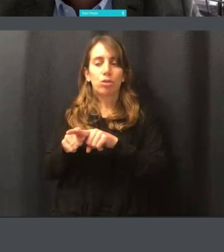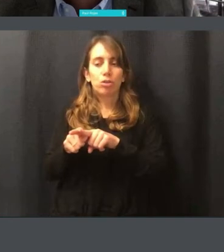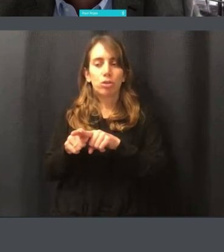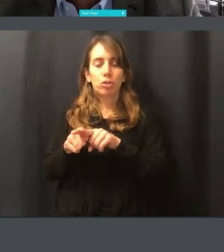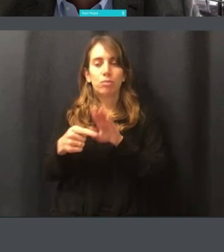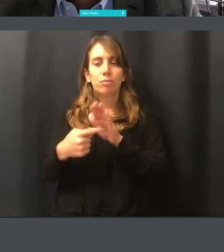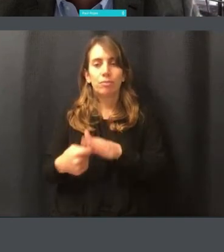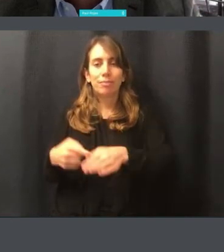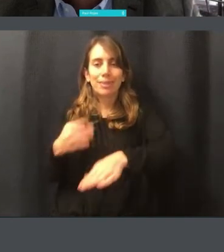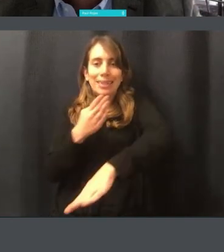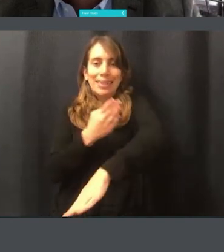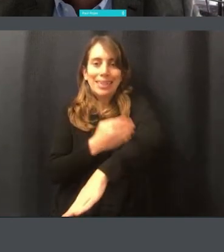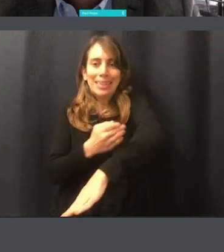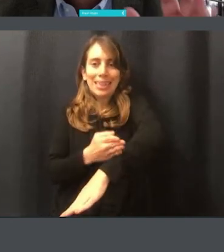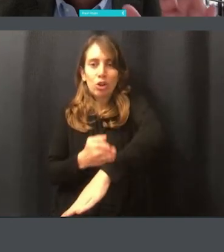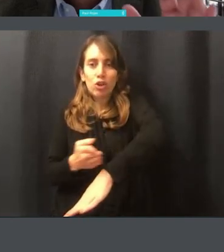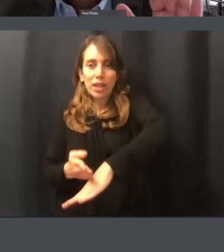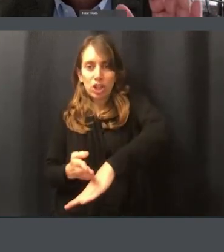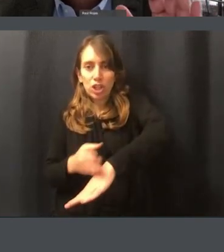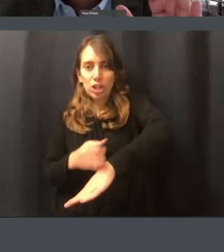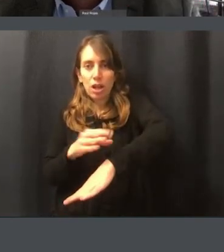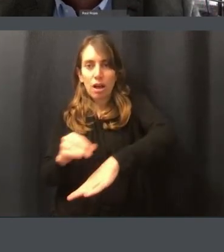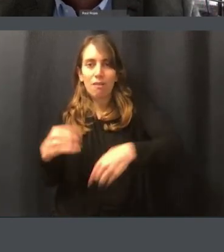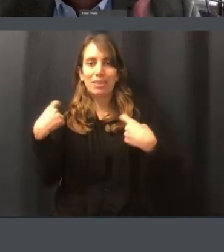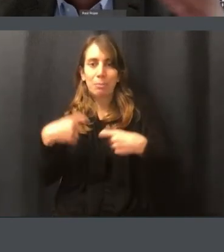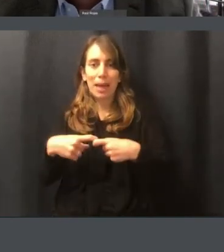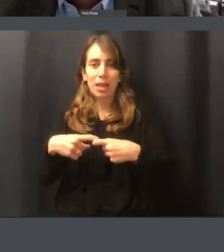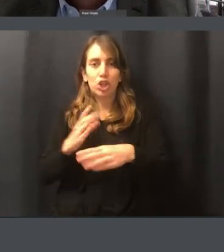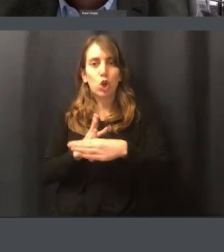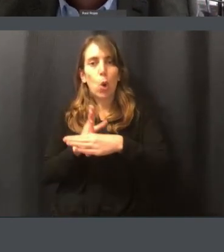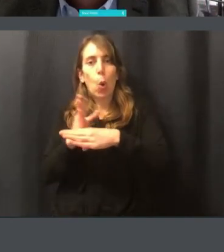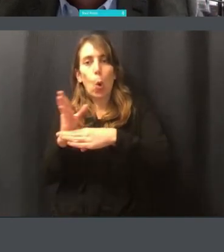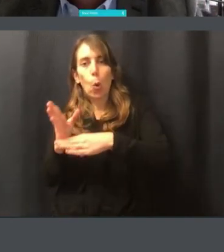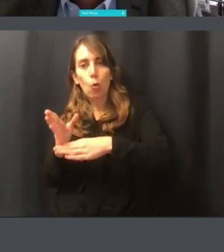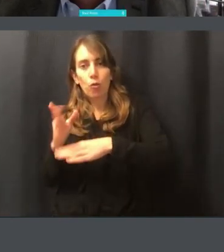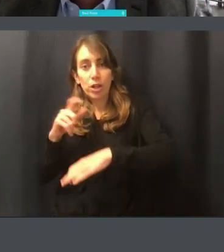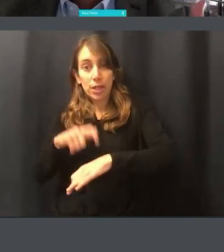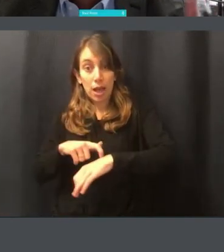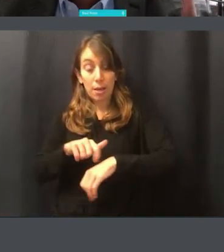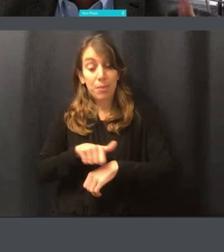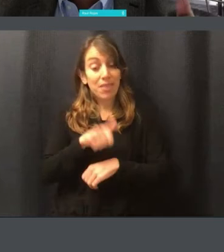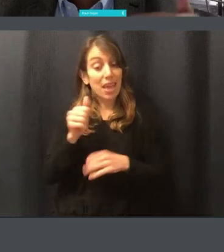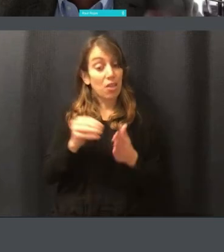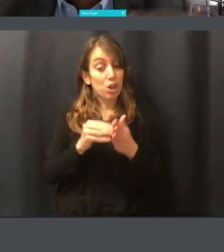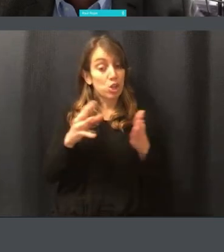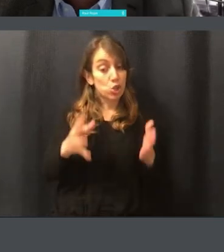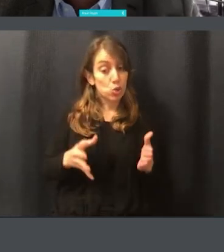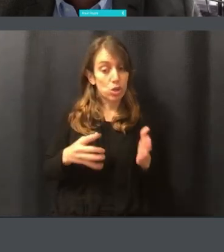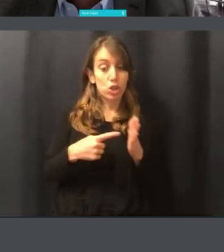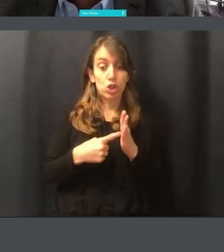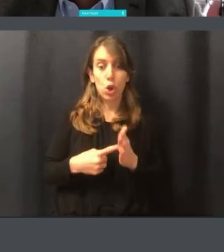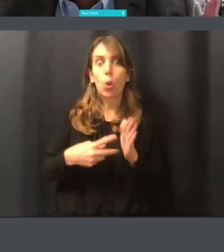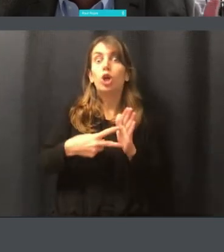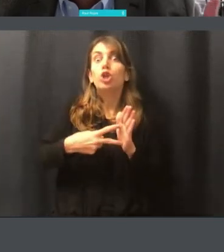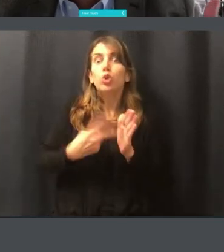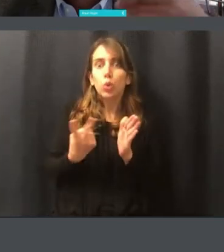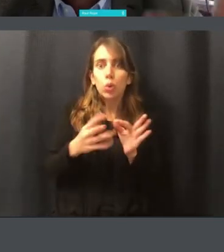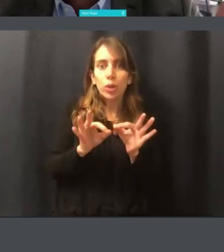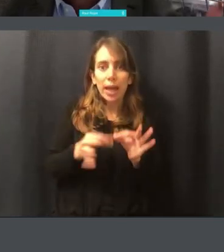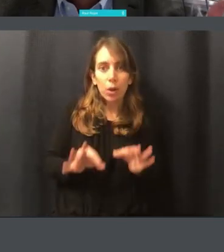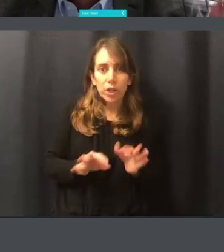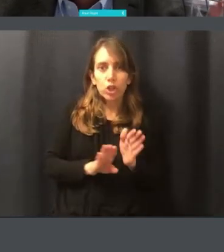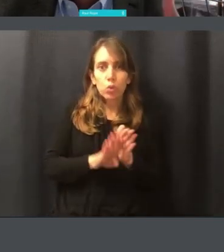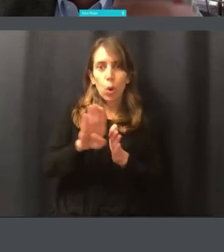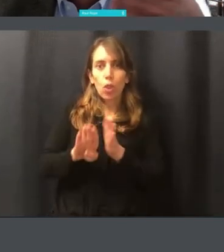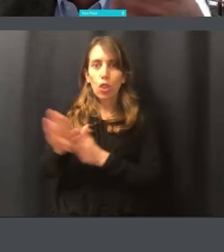deceleration or loss of their Spanish over time. And another one of these students is going to be showing dual language growth. They're going to be showing growth in